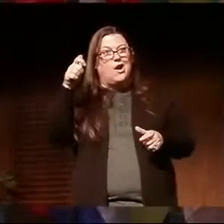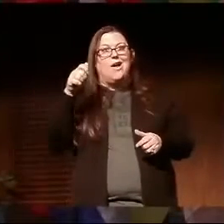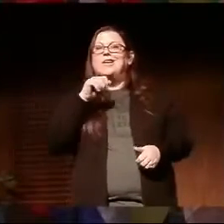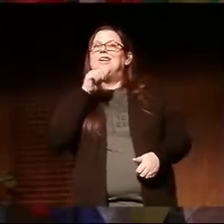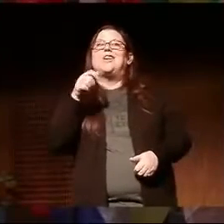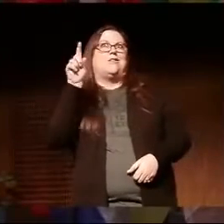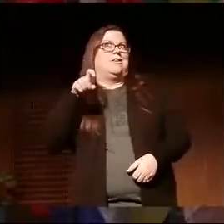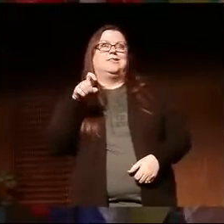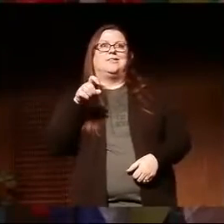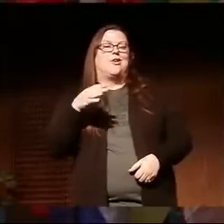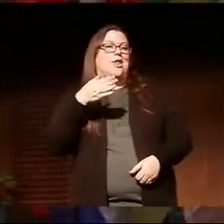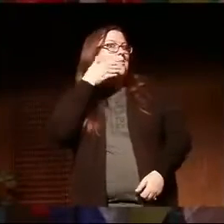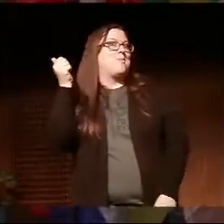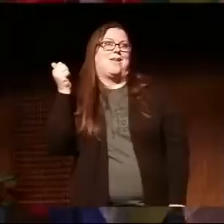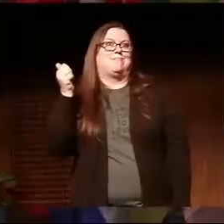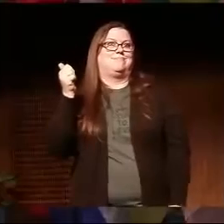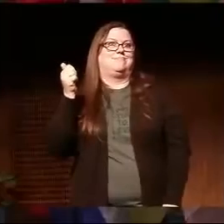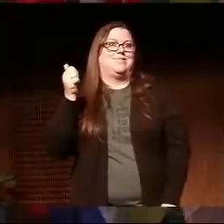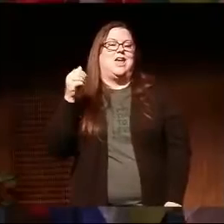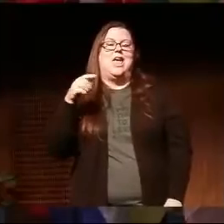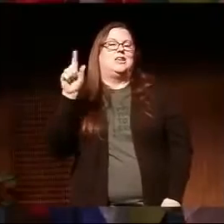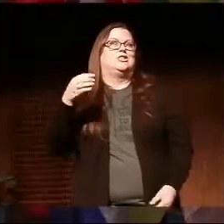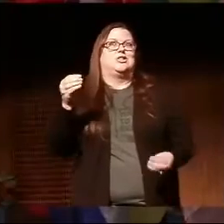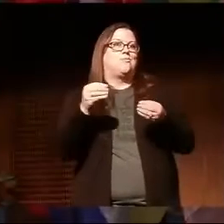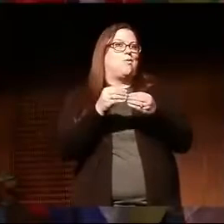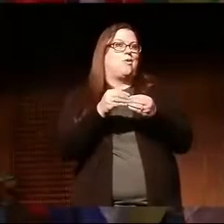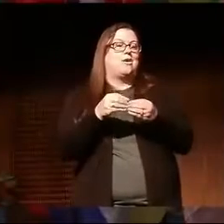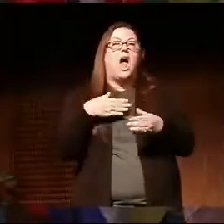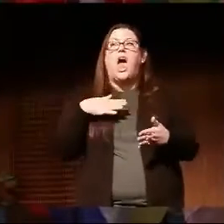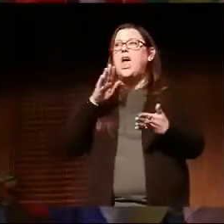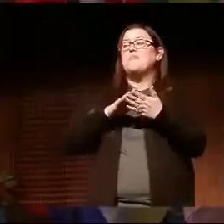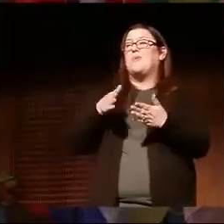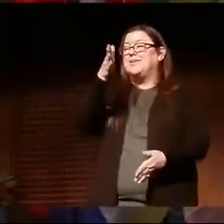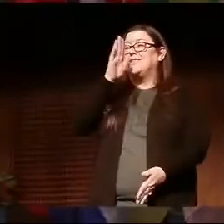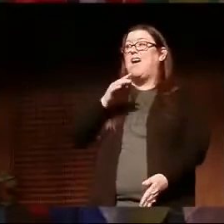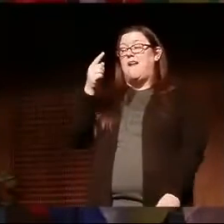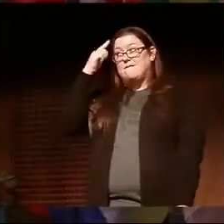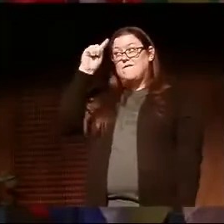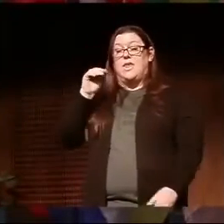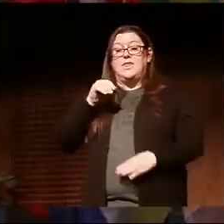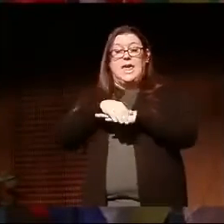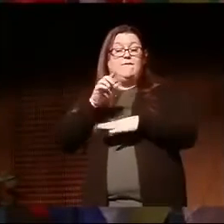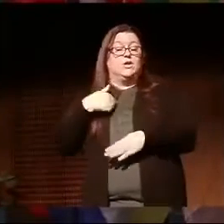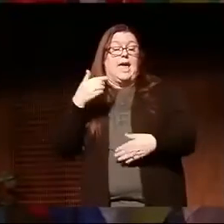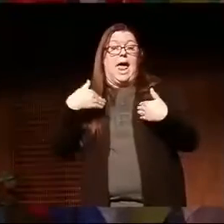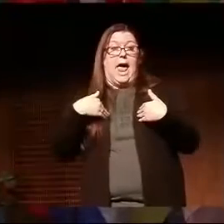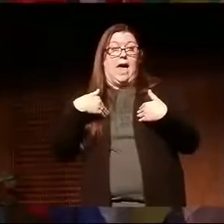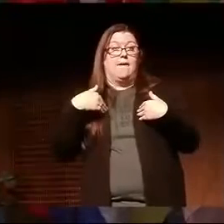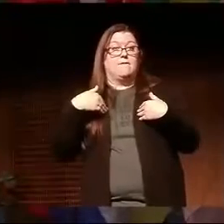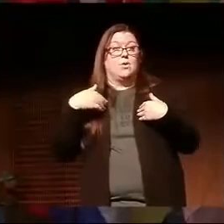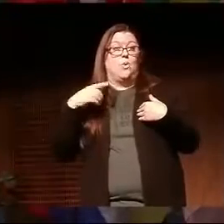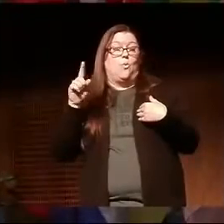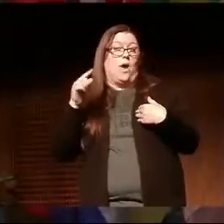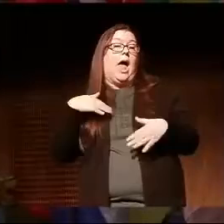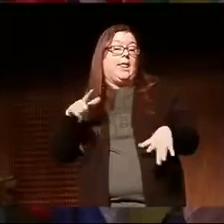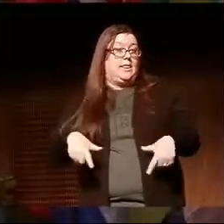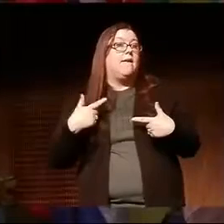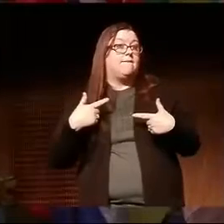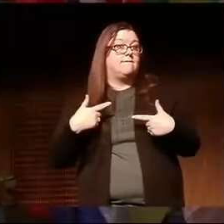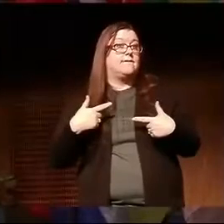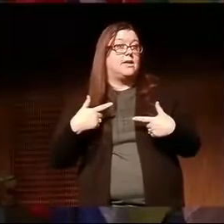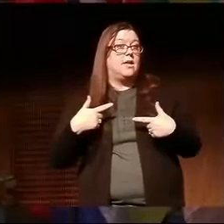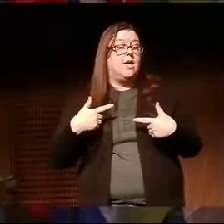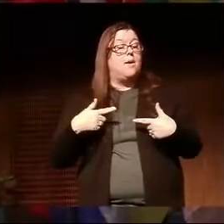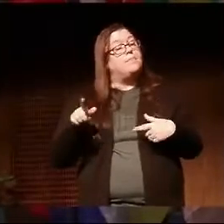I praise God for the sphere of influence I have in the corner of the world where I live. And at the same time, I